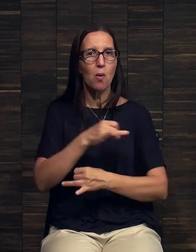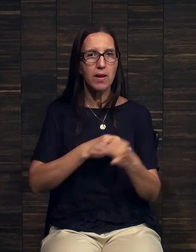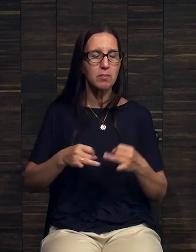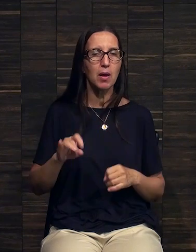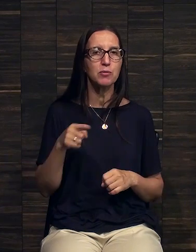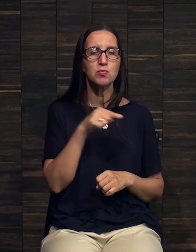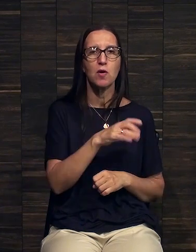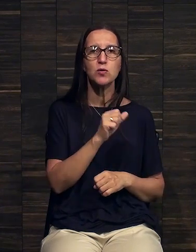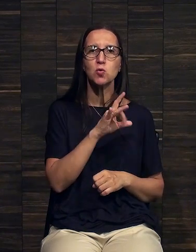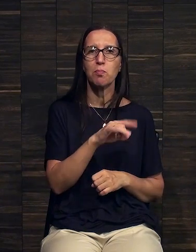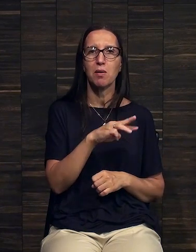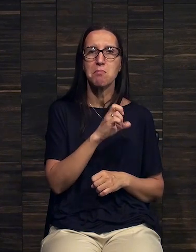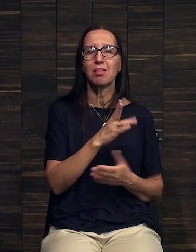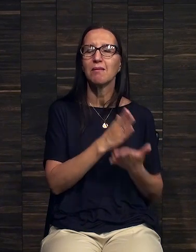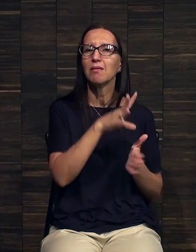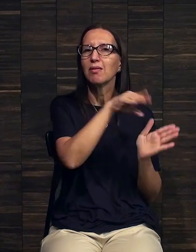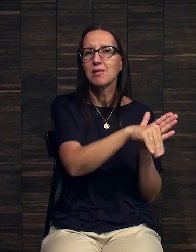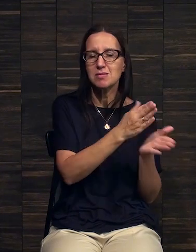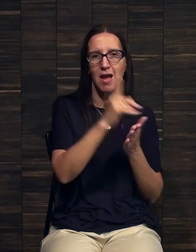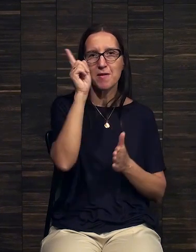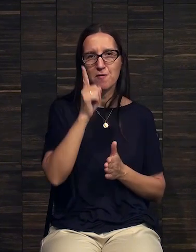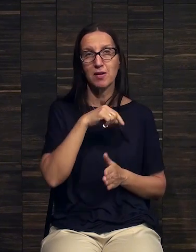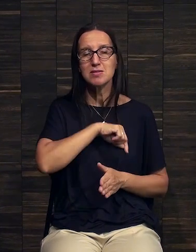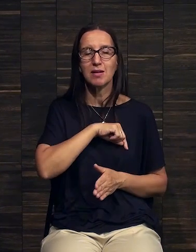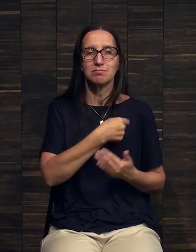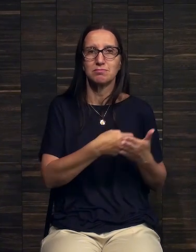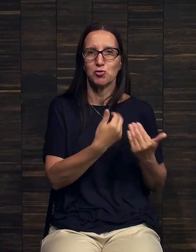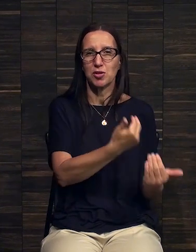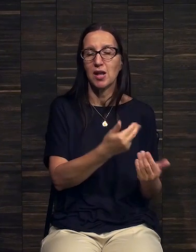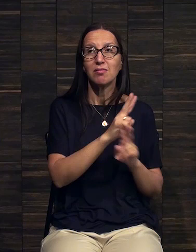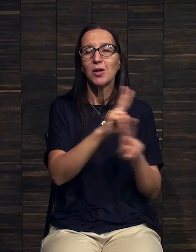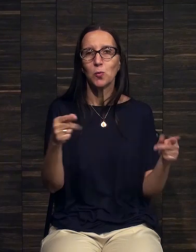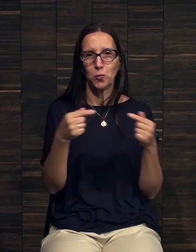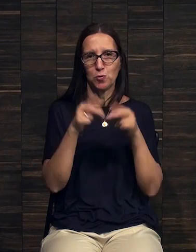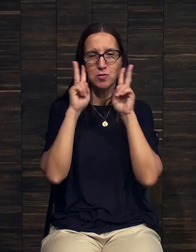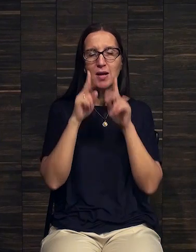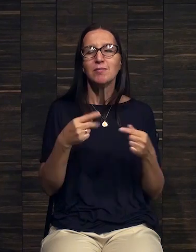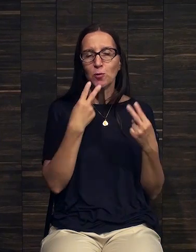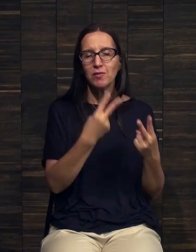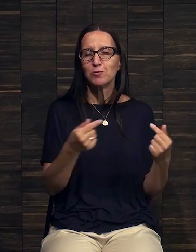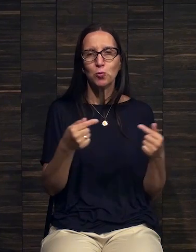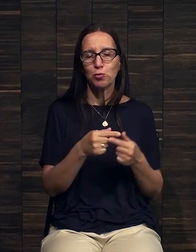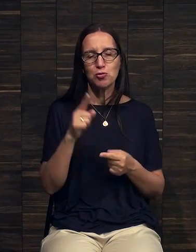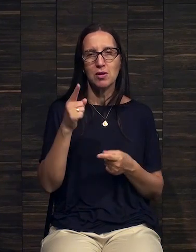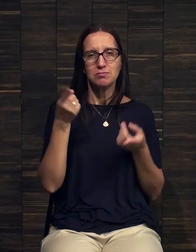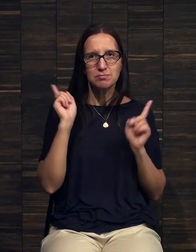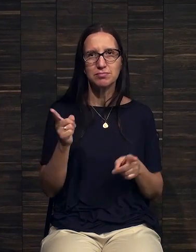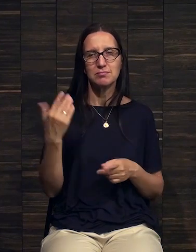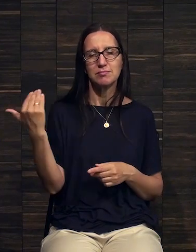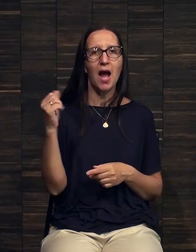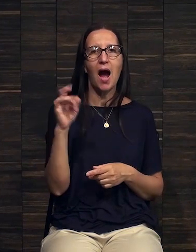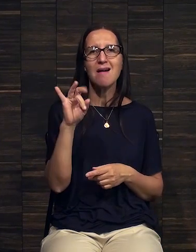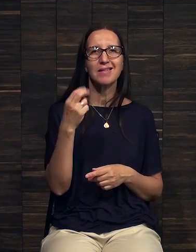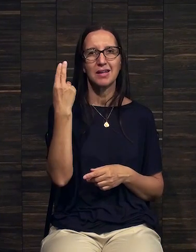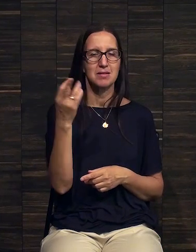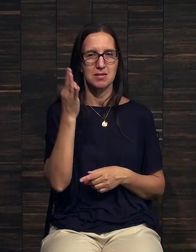until now, there is a dispute whether Superman has Jewish features. It's not the Aryan guy, and